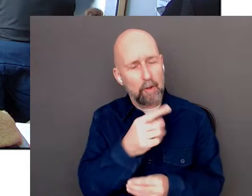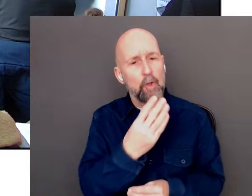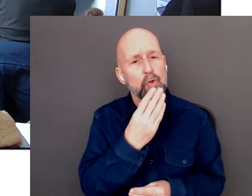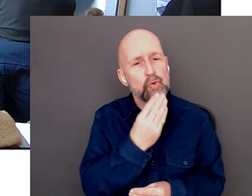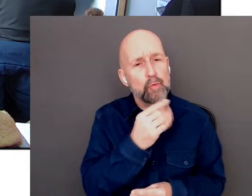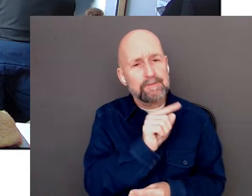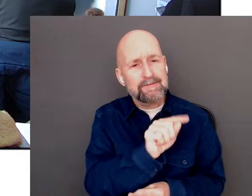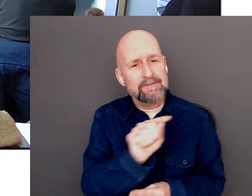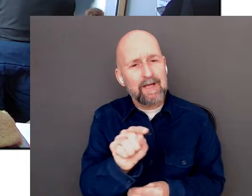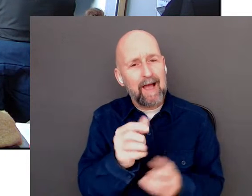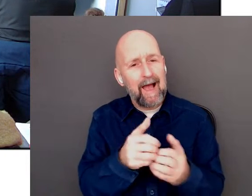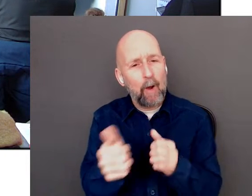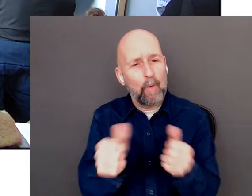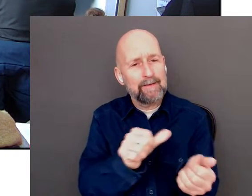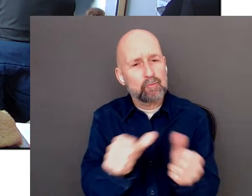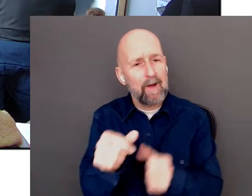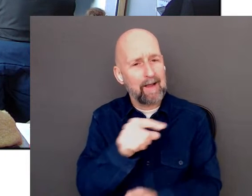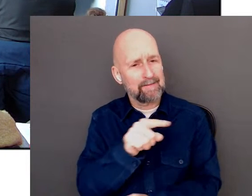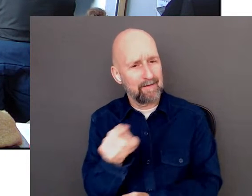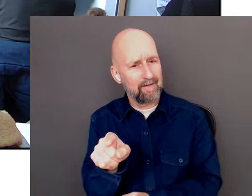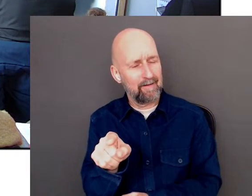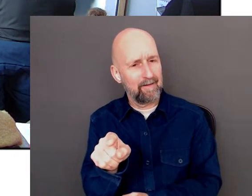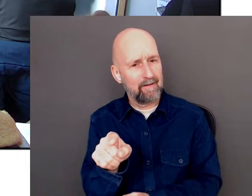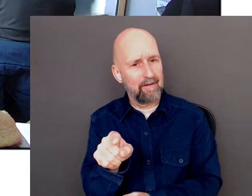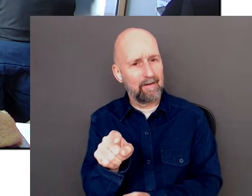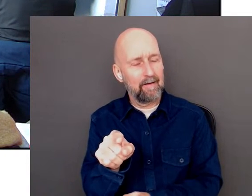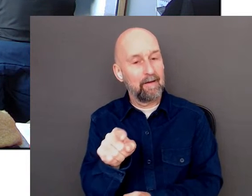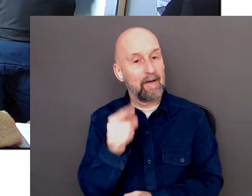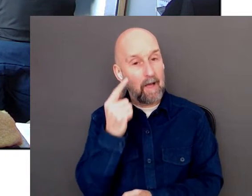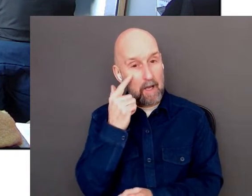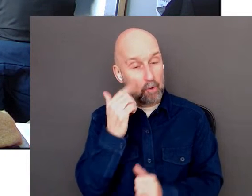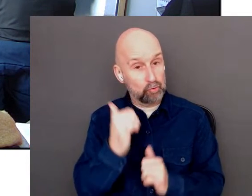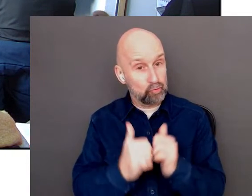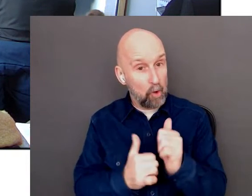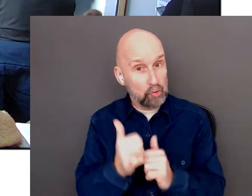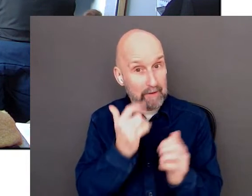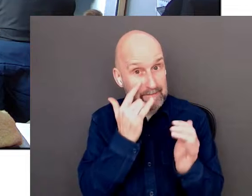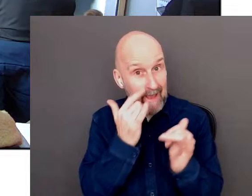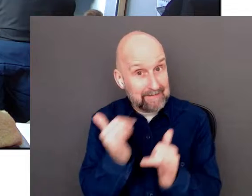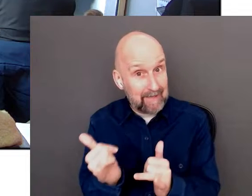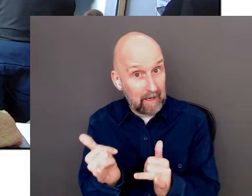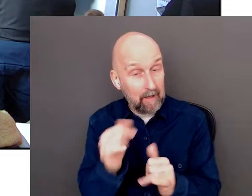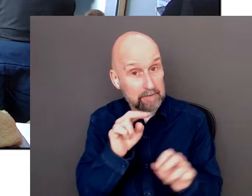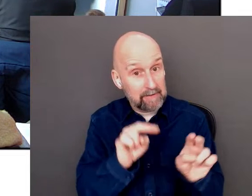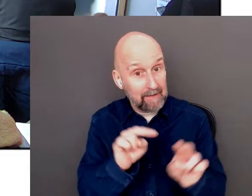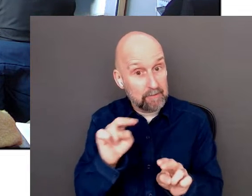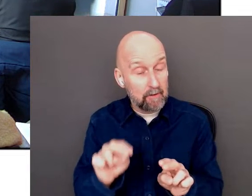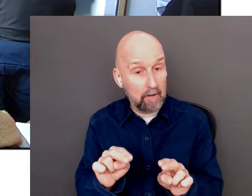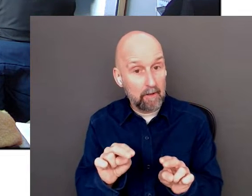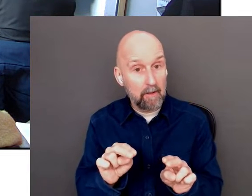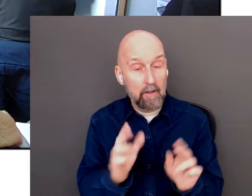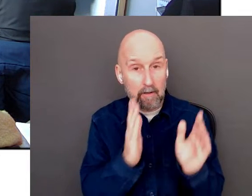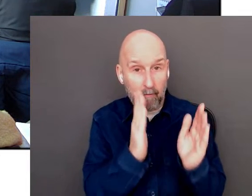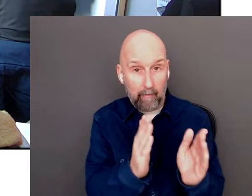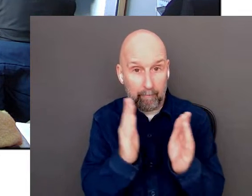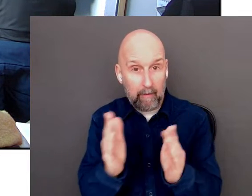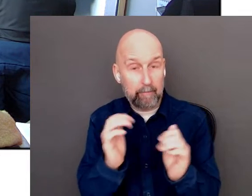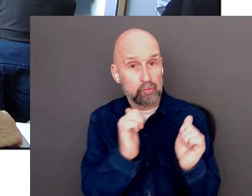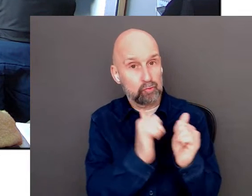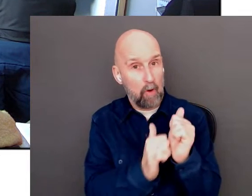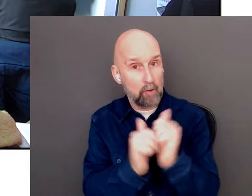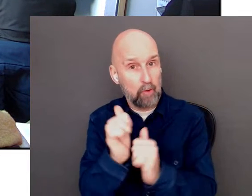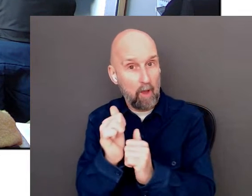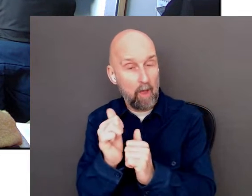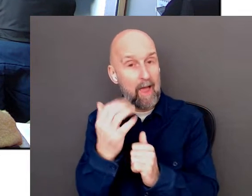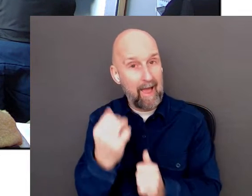doing. Do you use structured testing with people, and do you map things out in a structured way at first? And then